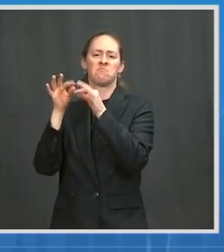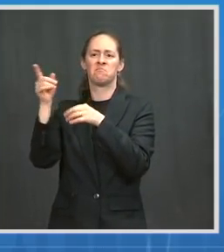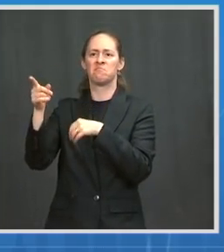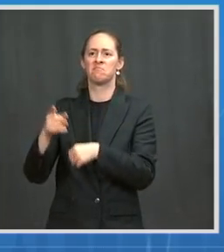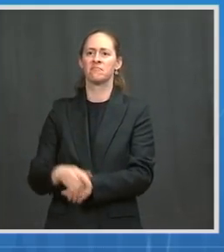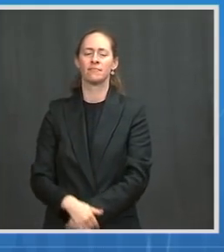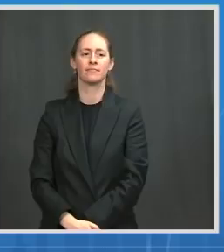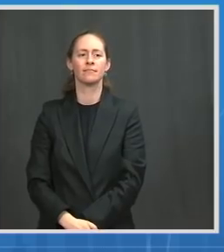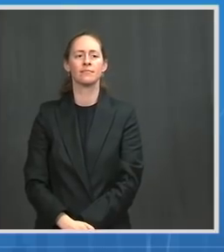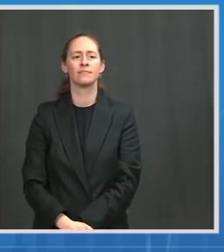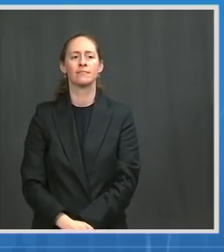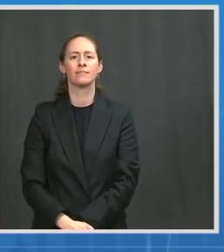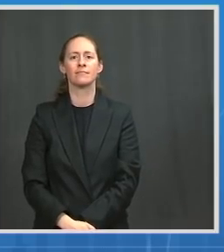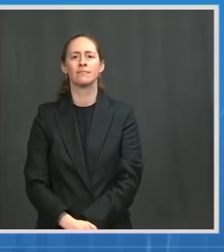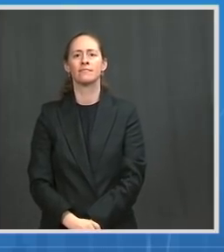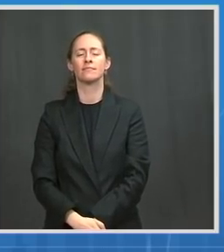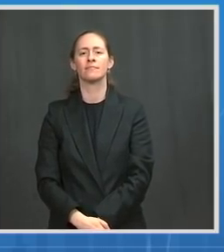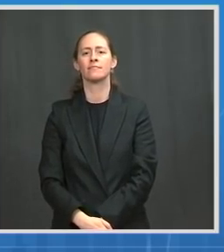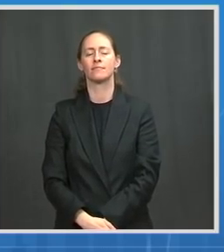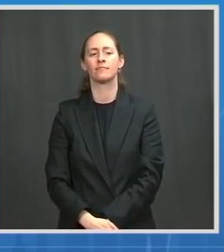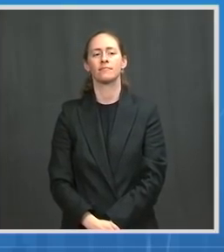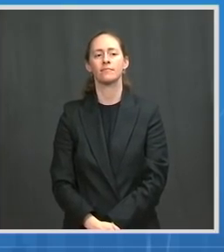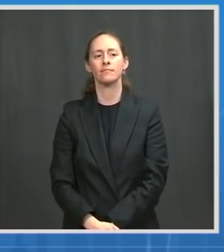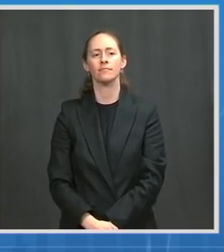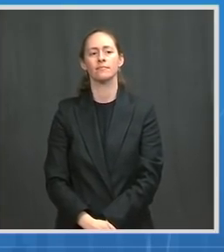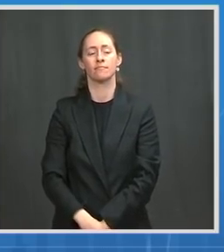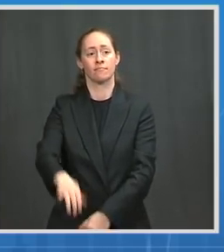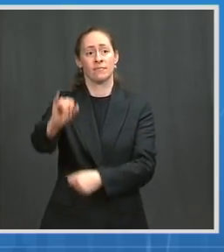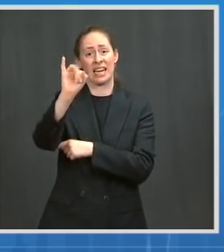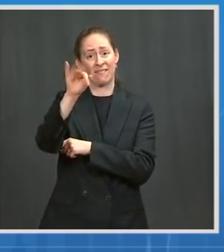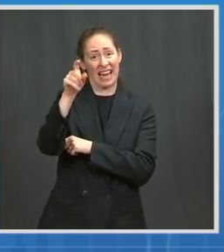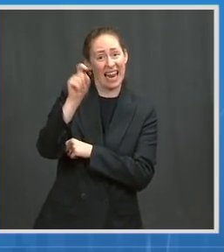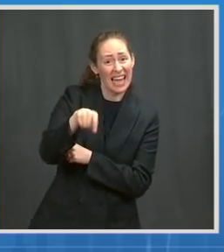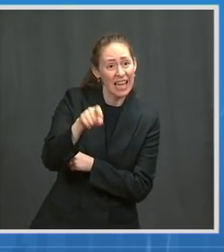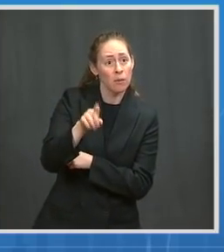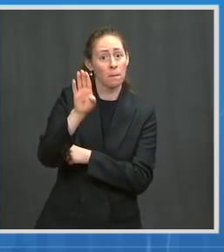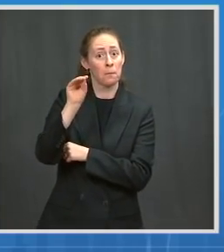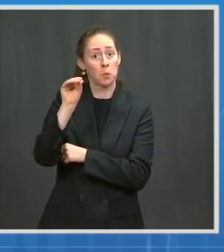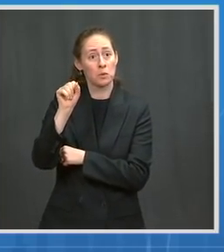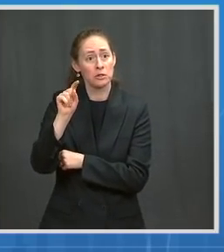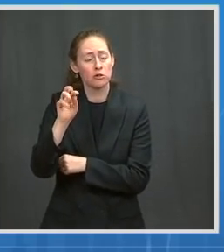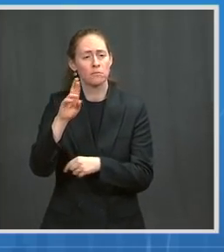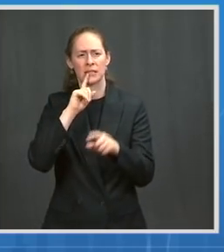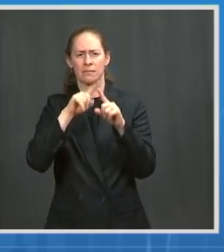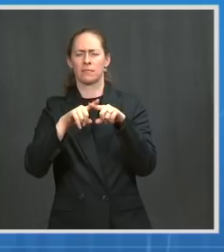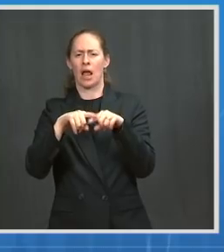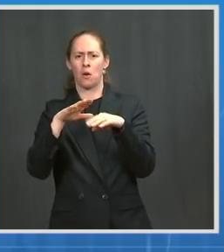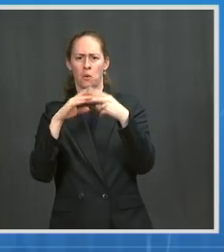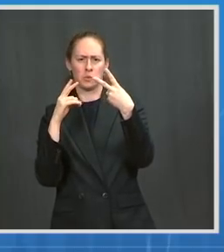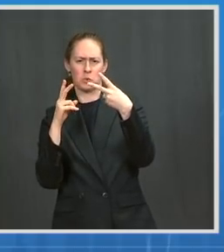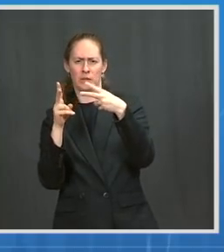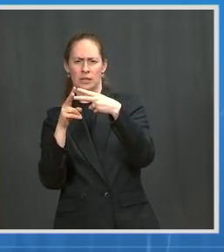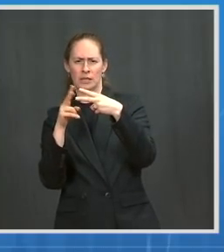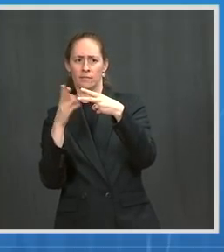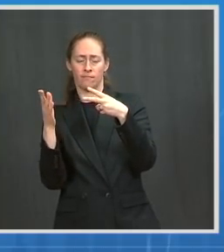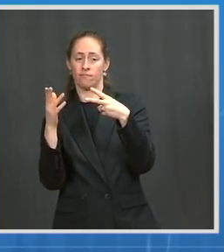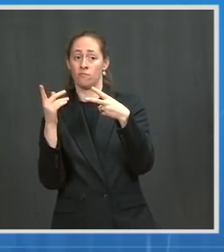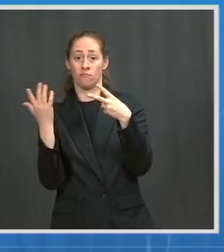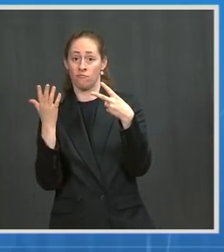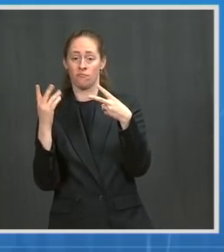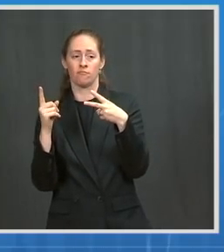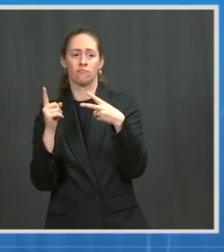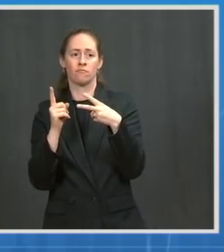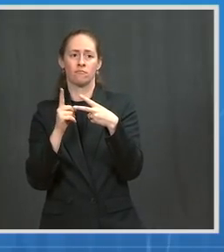Jeff, well, whether or not one needs it is going to depend on two things. It's going to depend on the